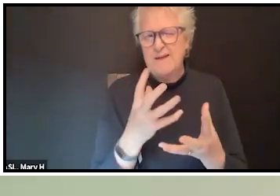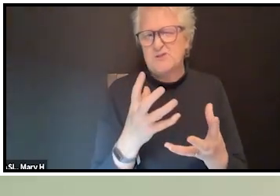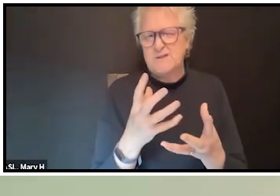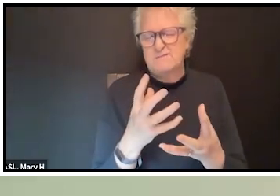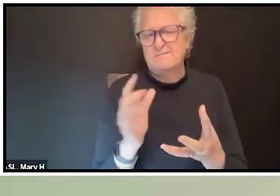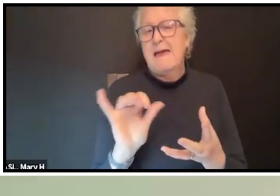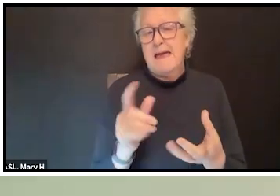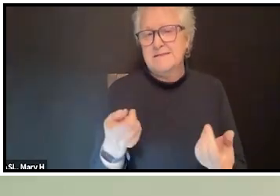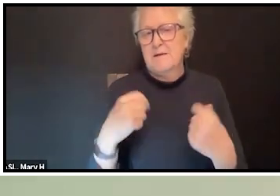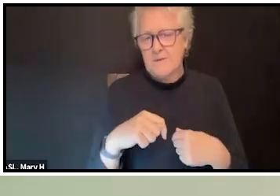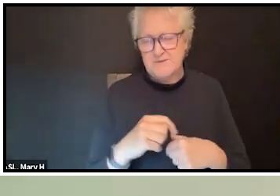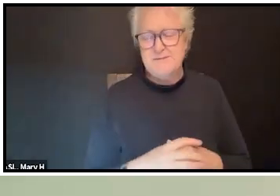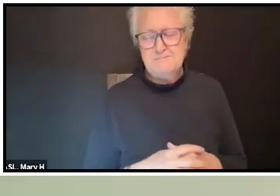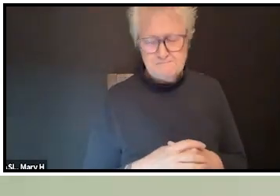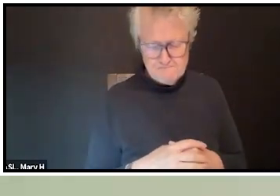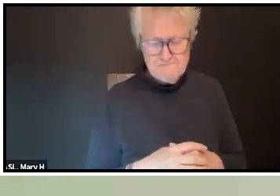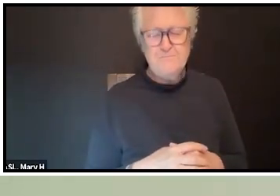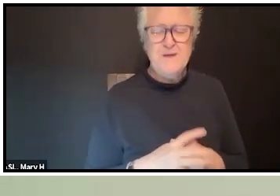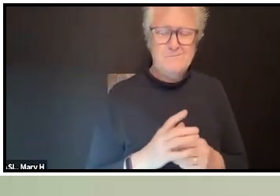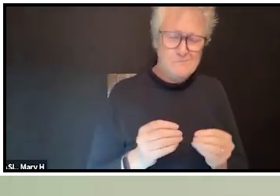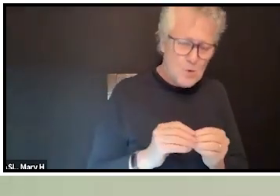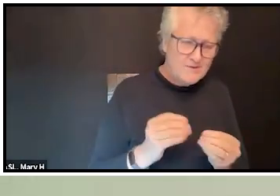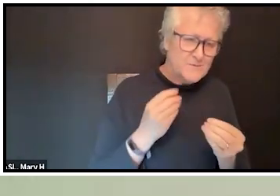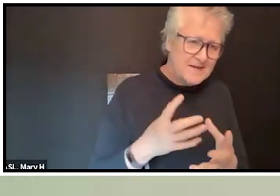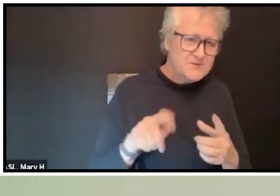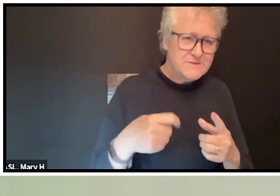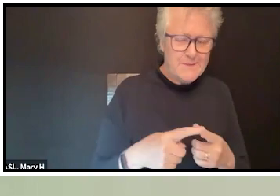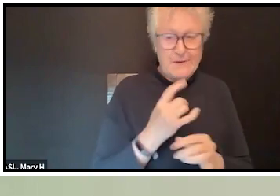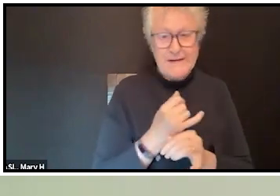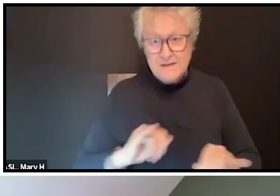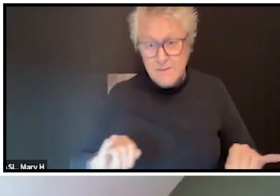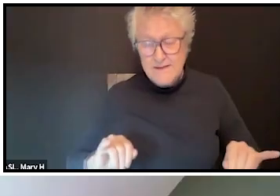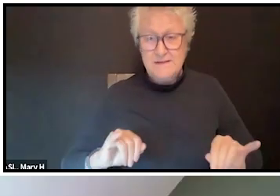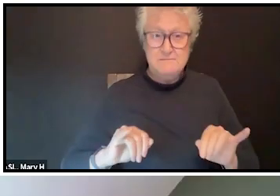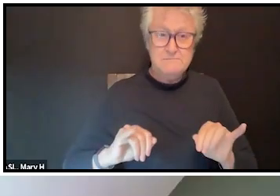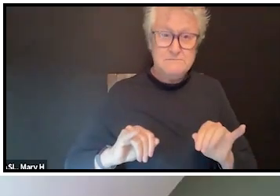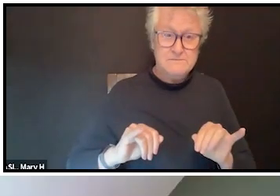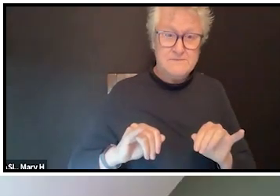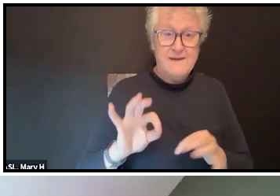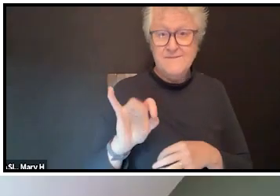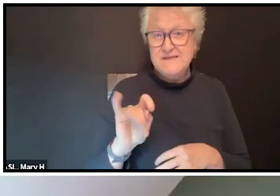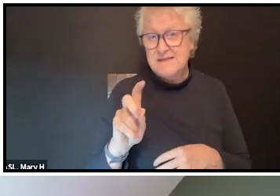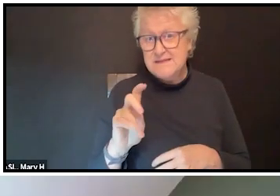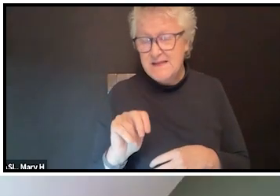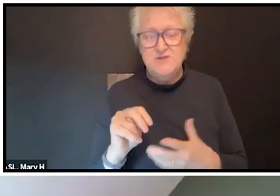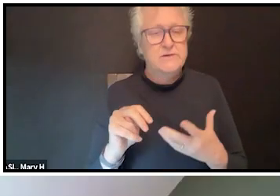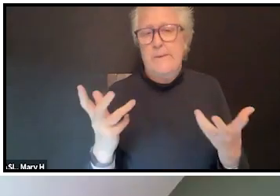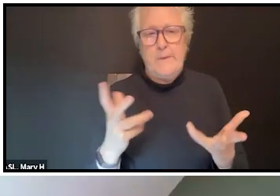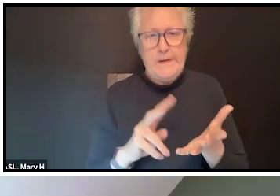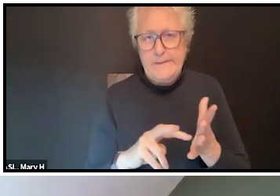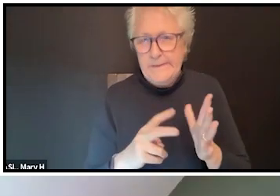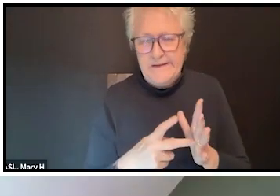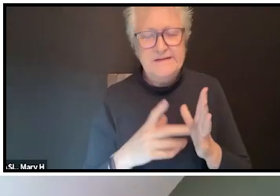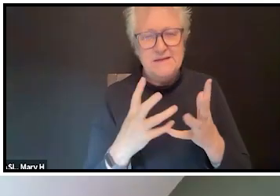kind of what independent facilitation is and more around the timelines of rolling it out. So stay tuned for that. I'm going to turn it